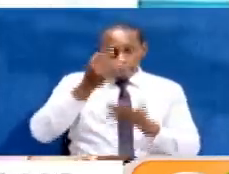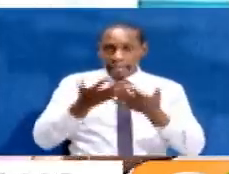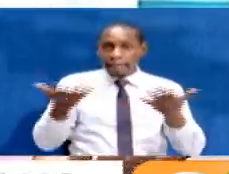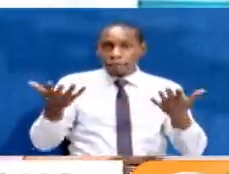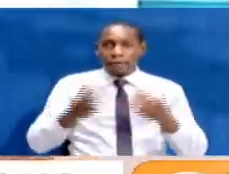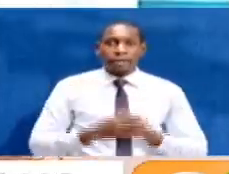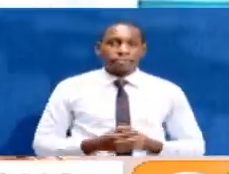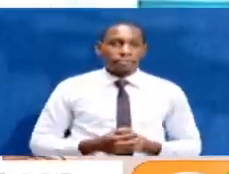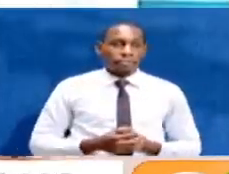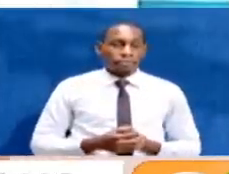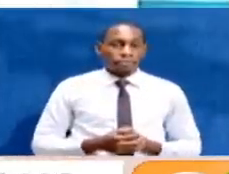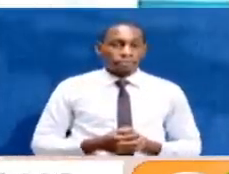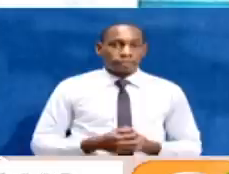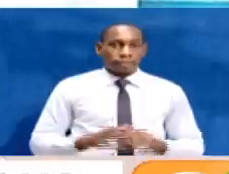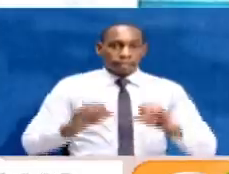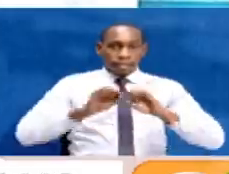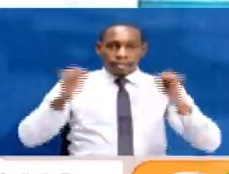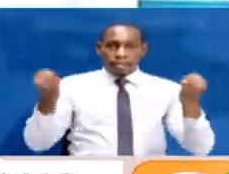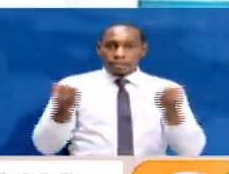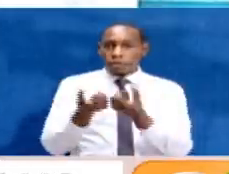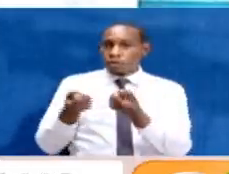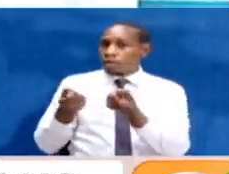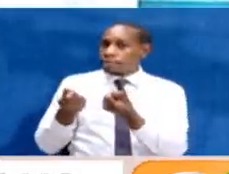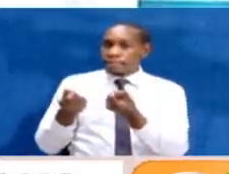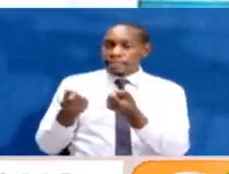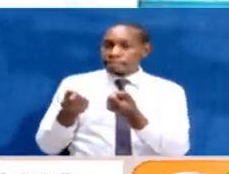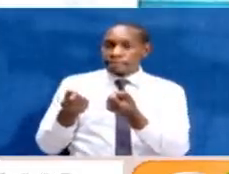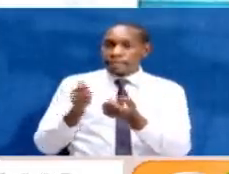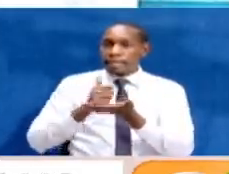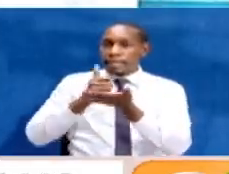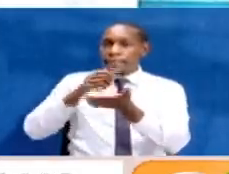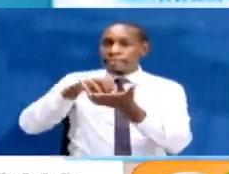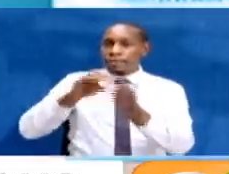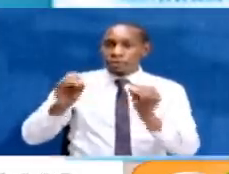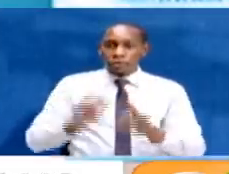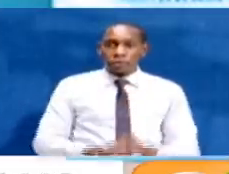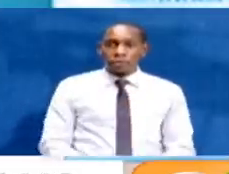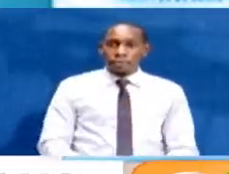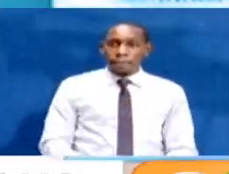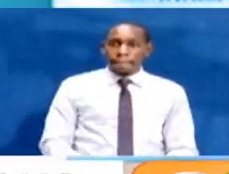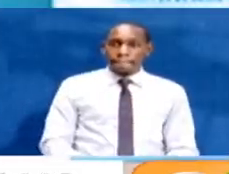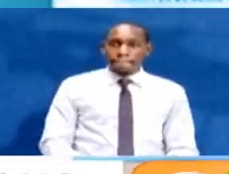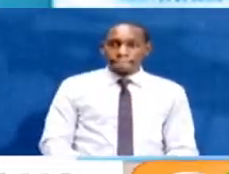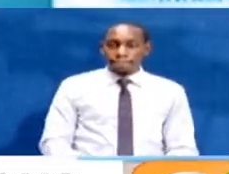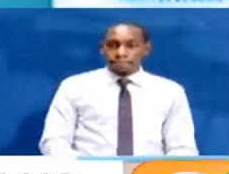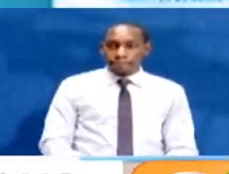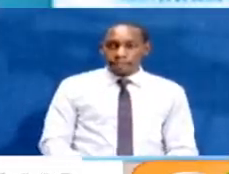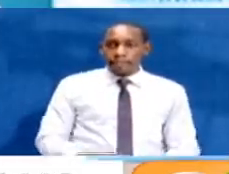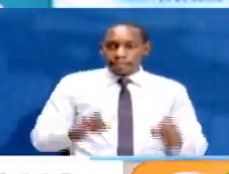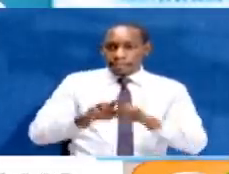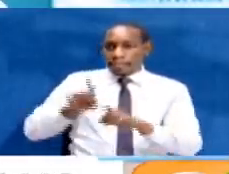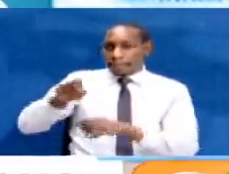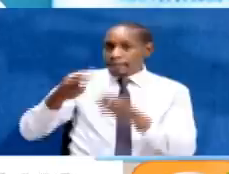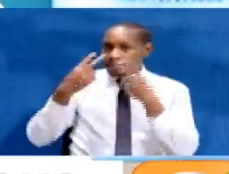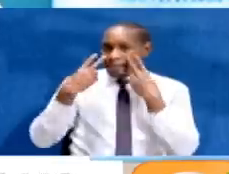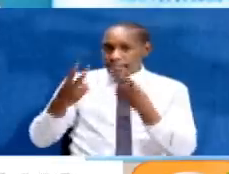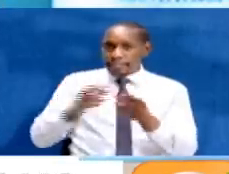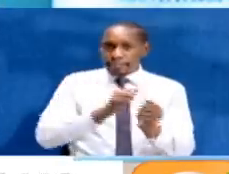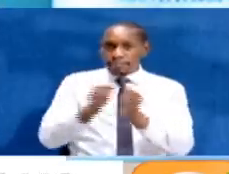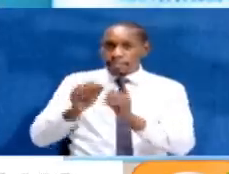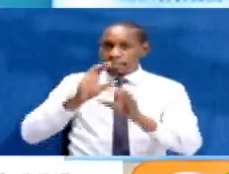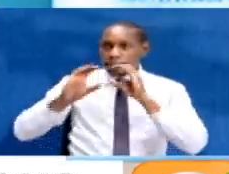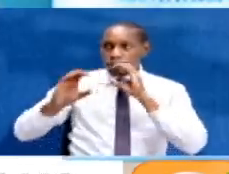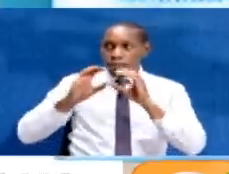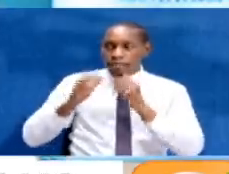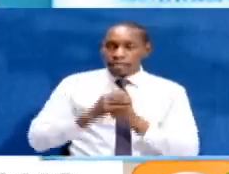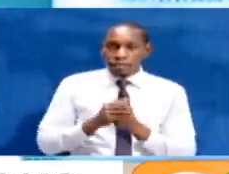the place. I mean, social media is not making it any better. Which is what we should be seeing, Joe, strategic